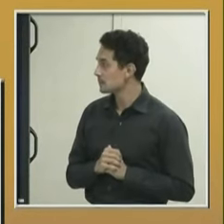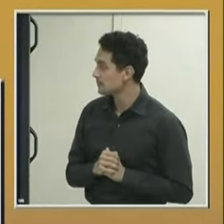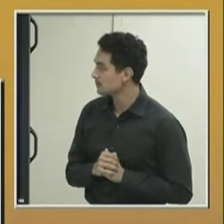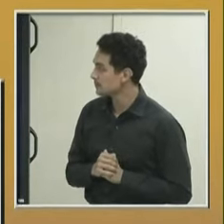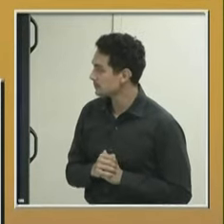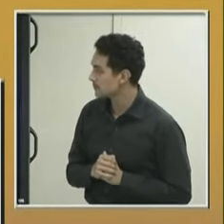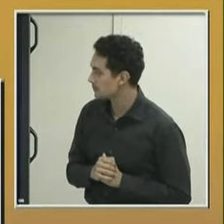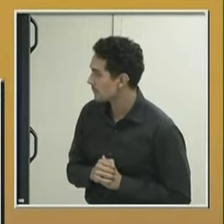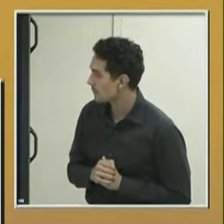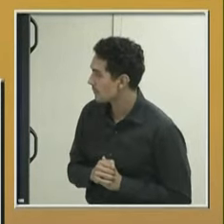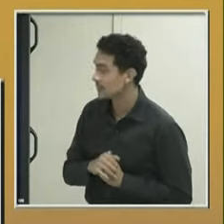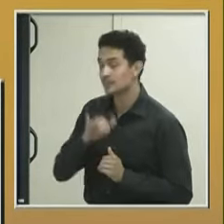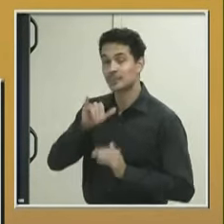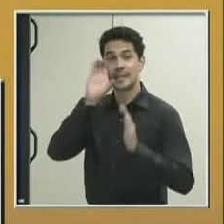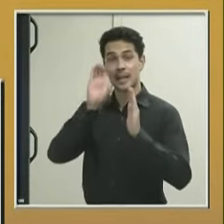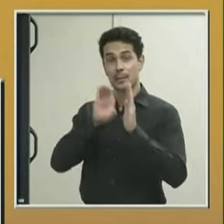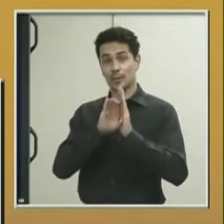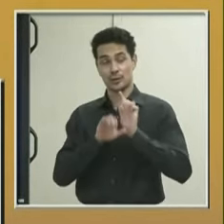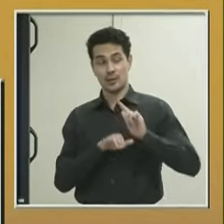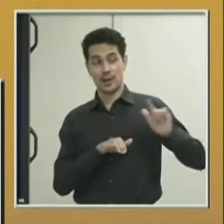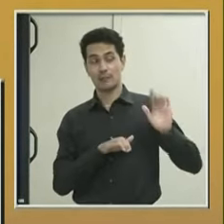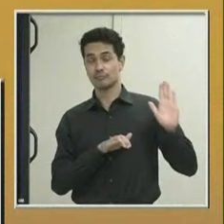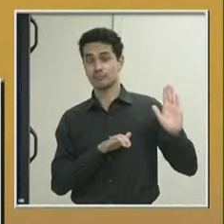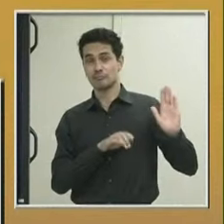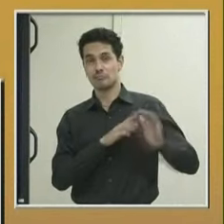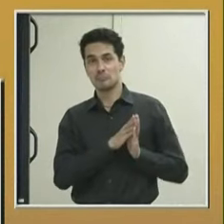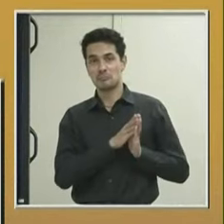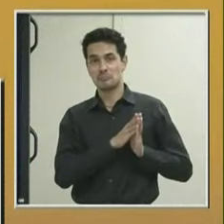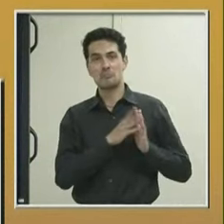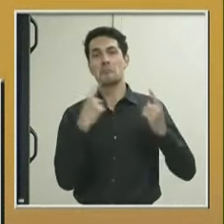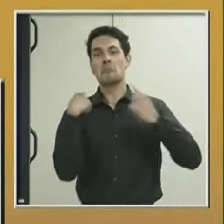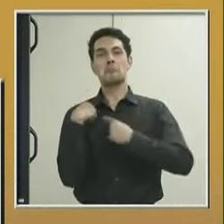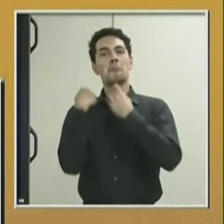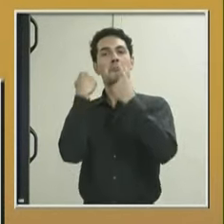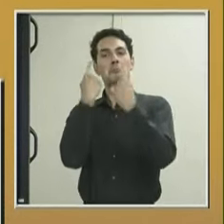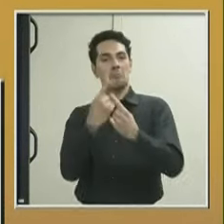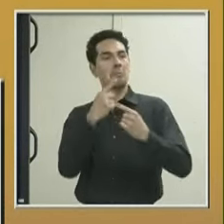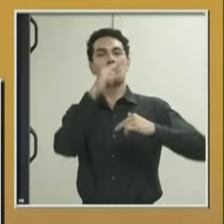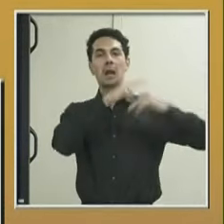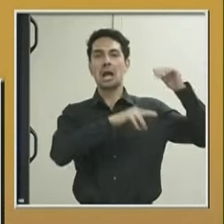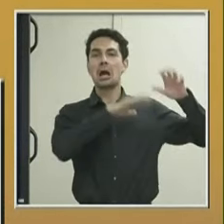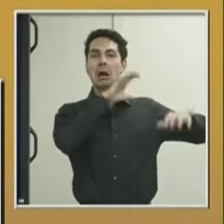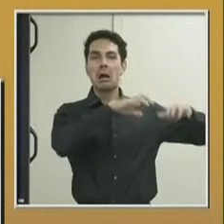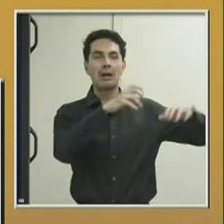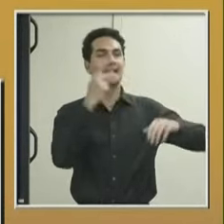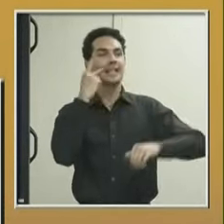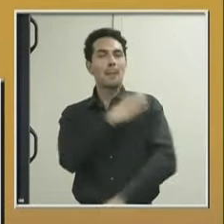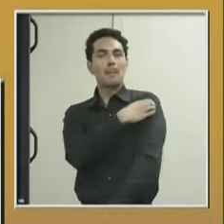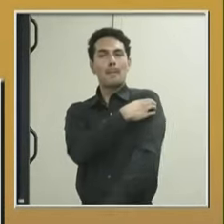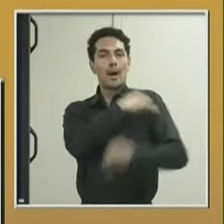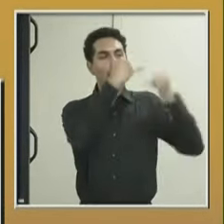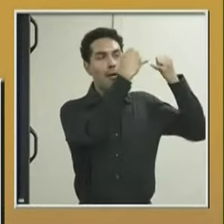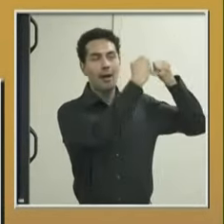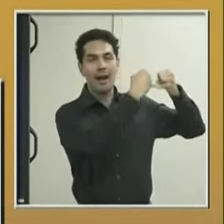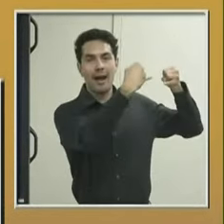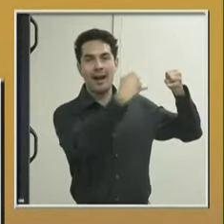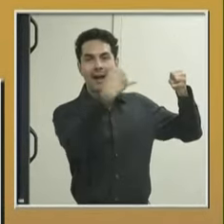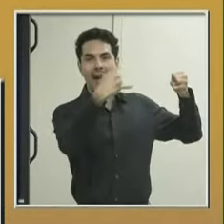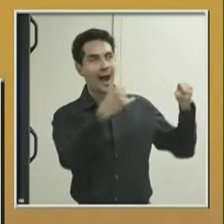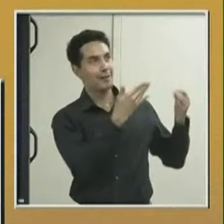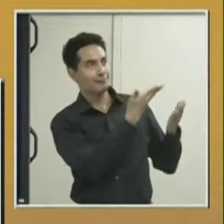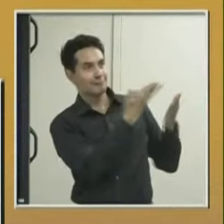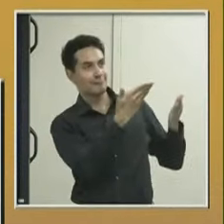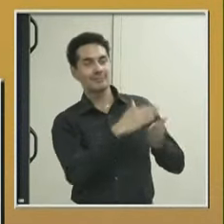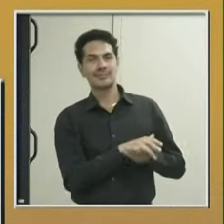And so that image on the left there is where the structures are intact. You can see the power lines overhead. The one